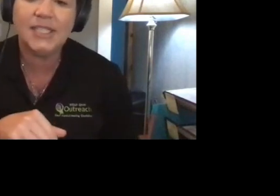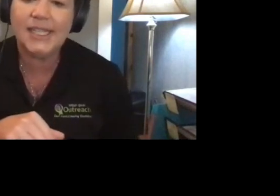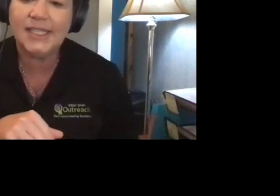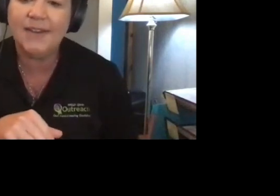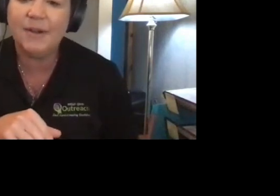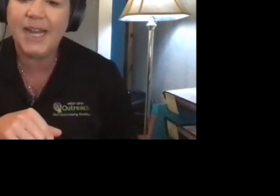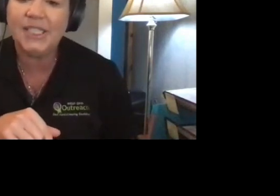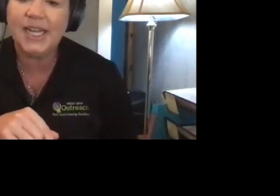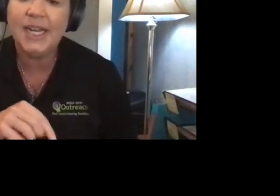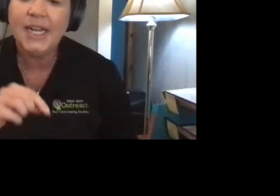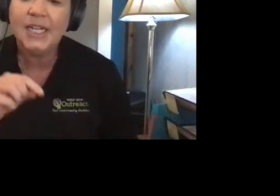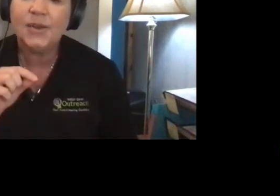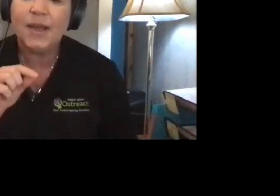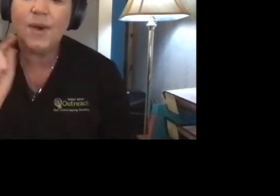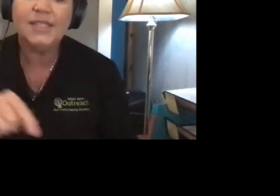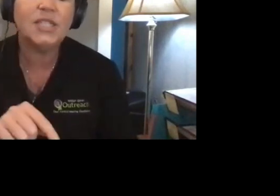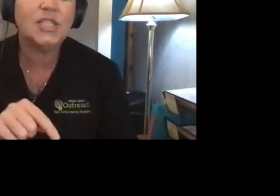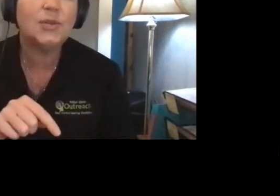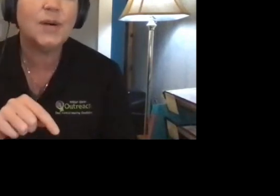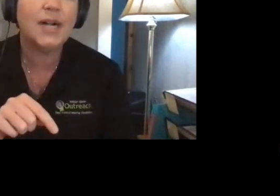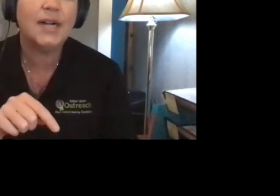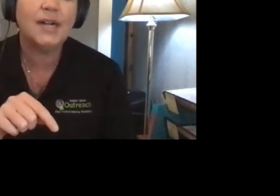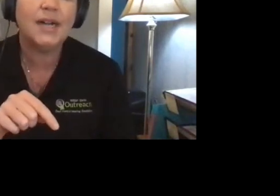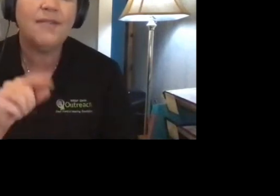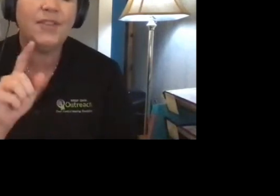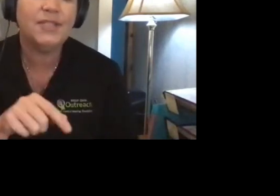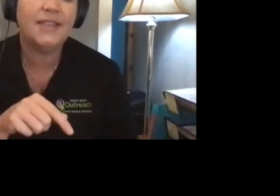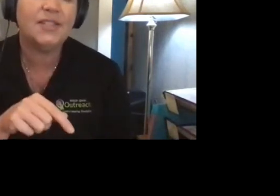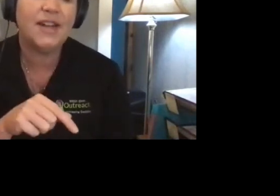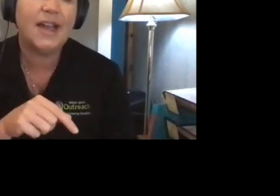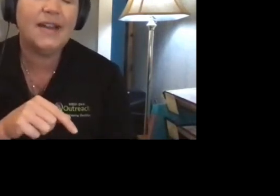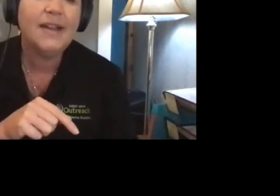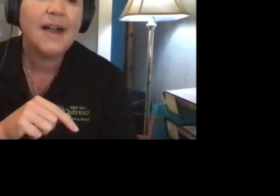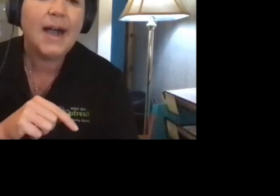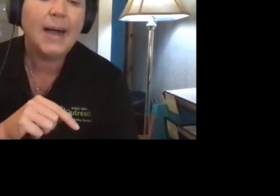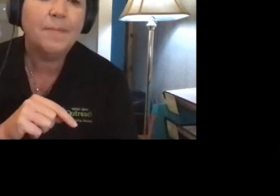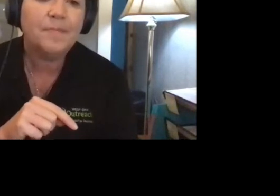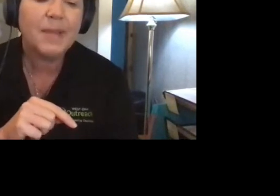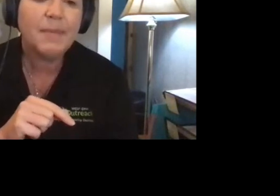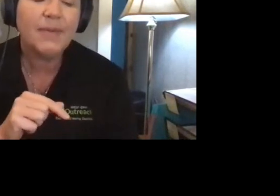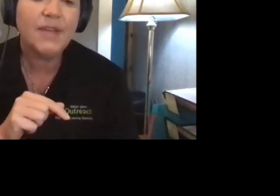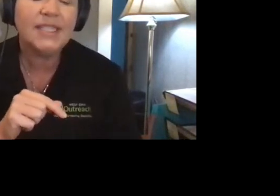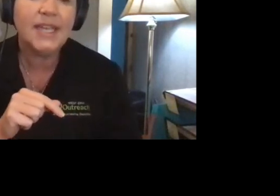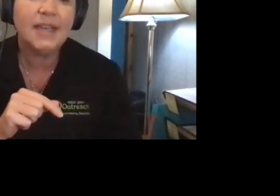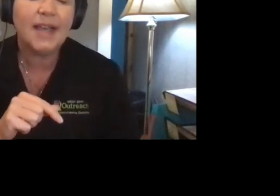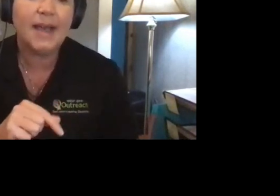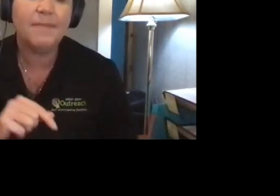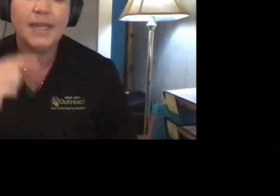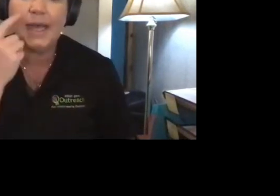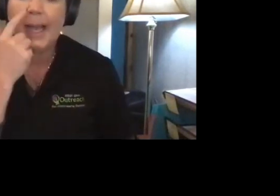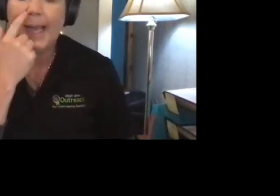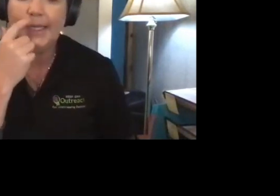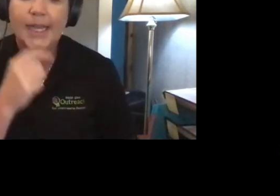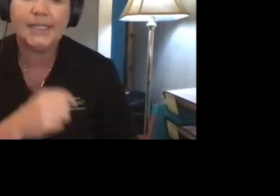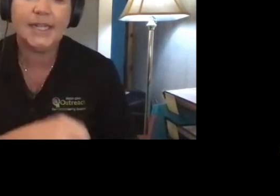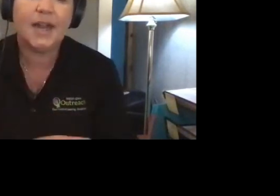Nancy Schlee's information. So I wasn't sure if you said this or not, but like with the DLM,